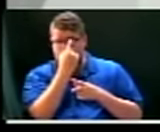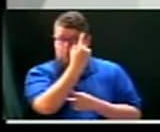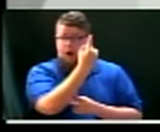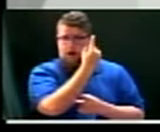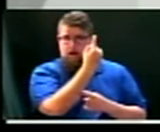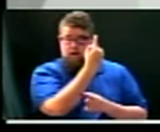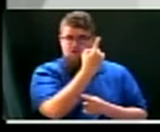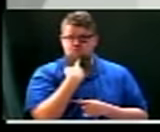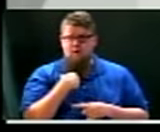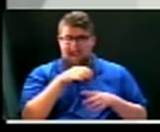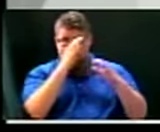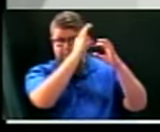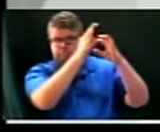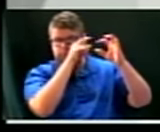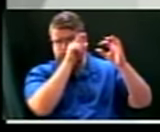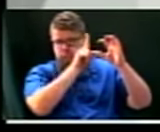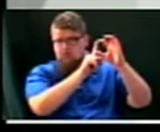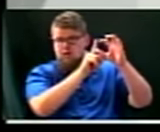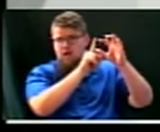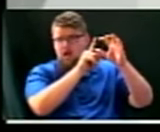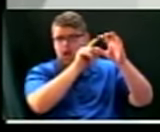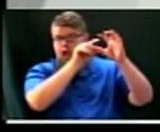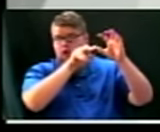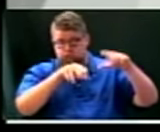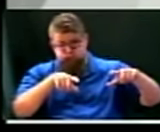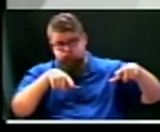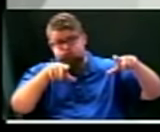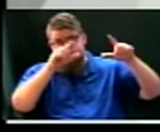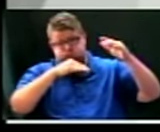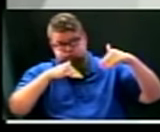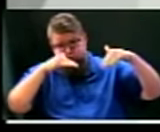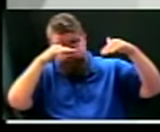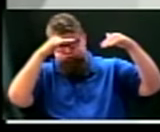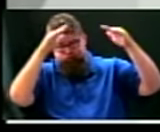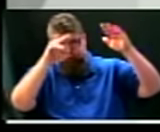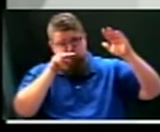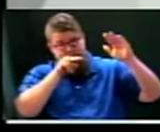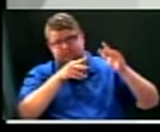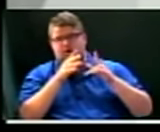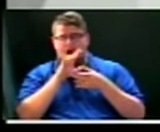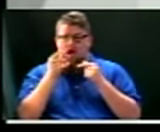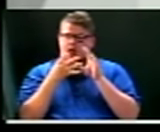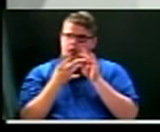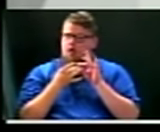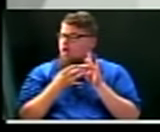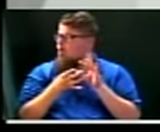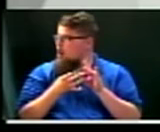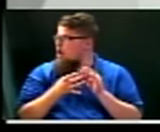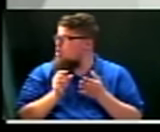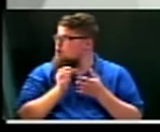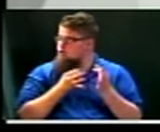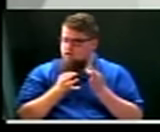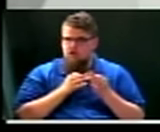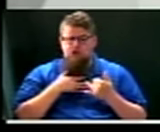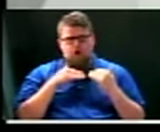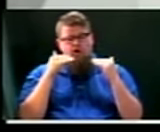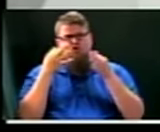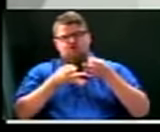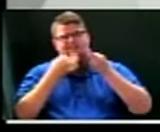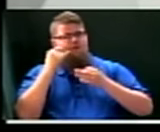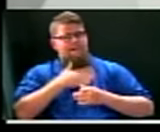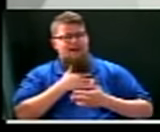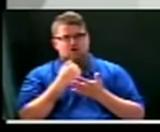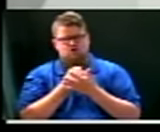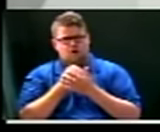1. If you go down the page, you'll see all the things that I had to write to justify my score for the